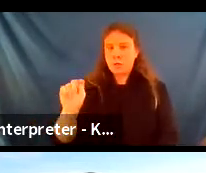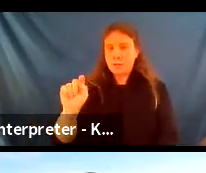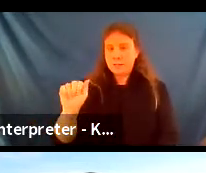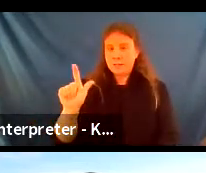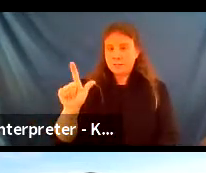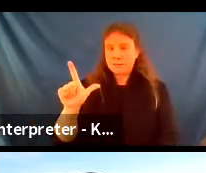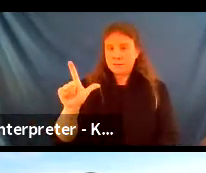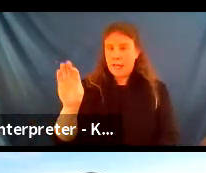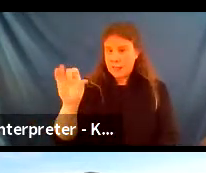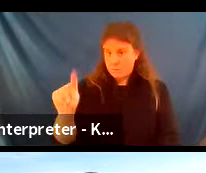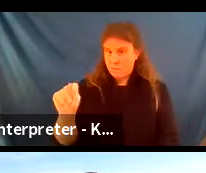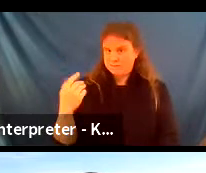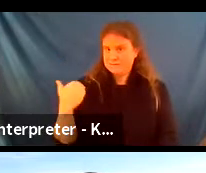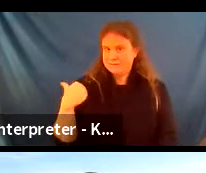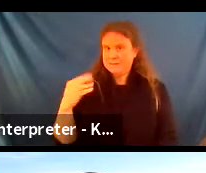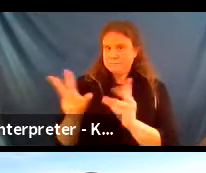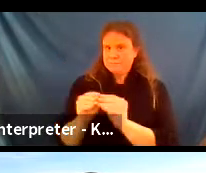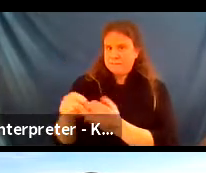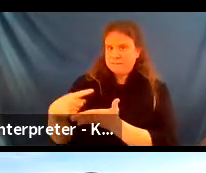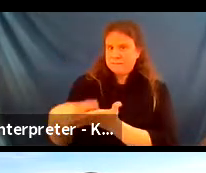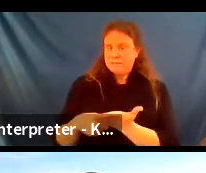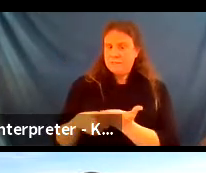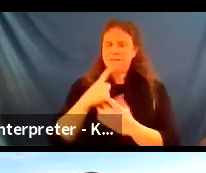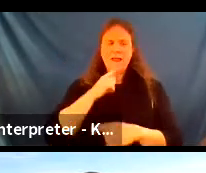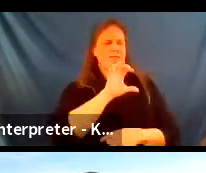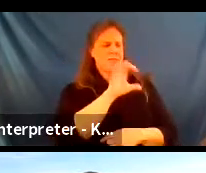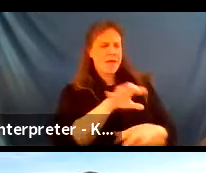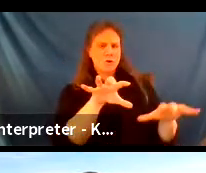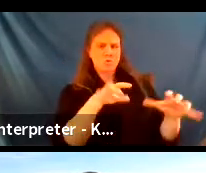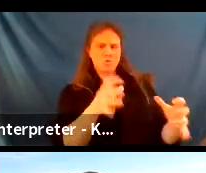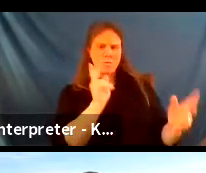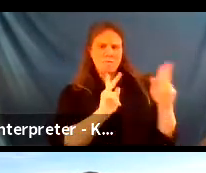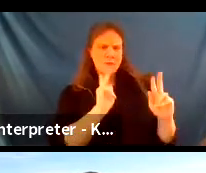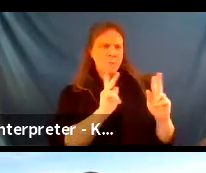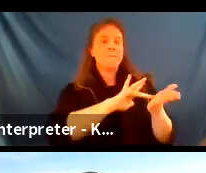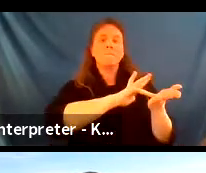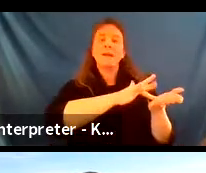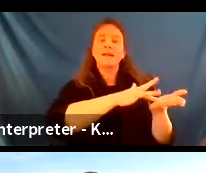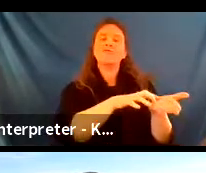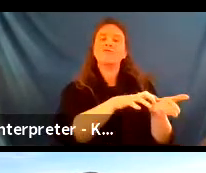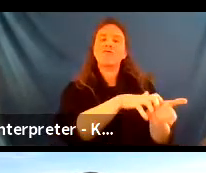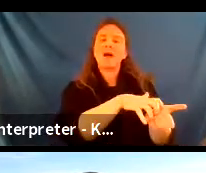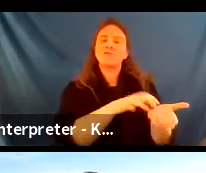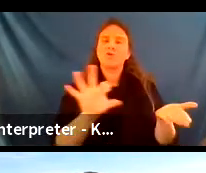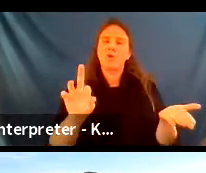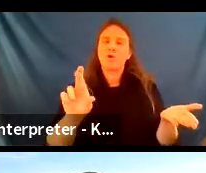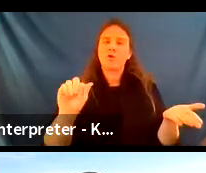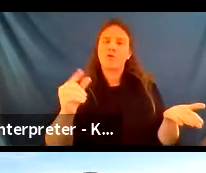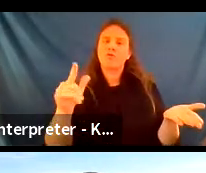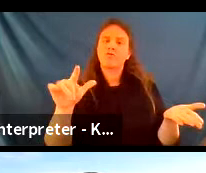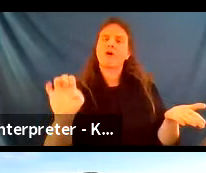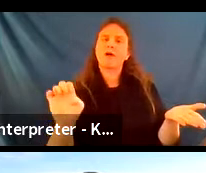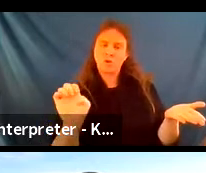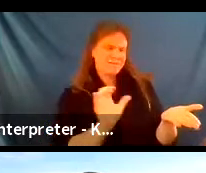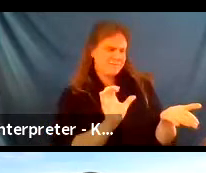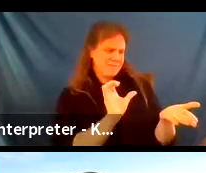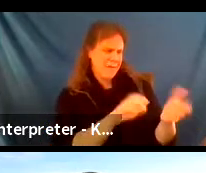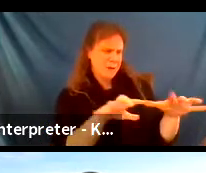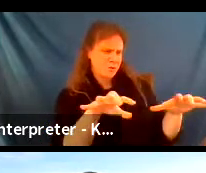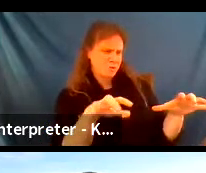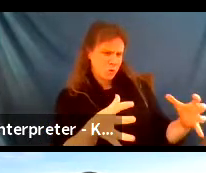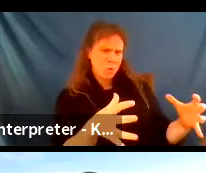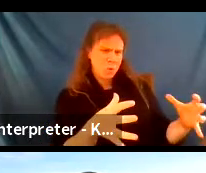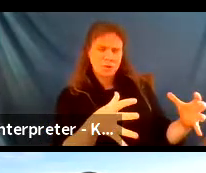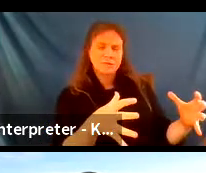that that is a medically fragile population, and that population at baseline probably